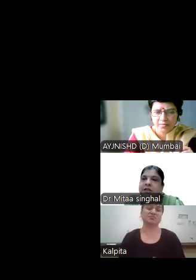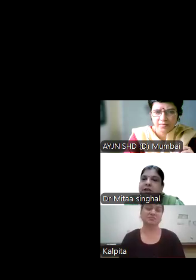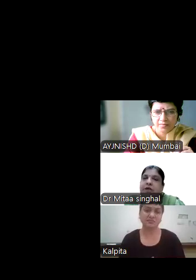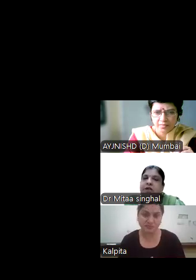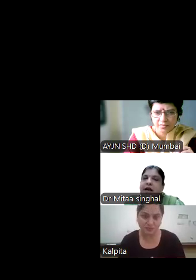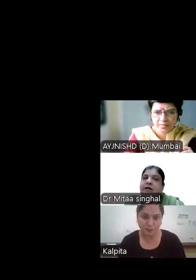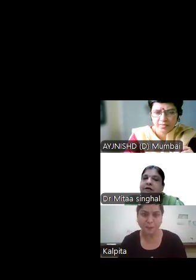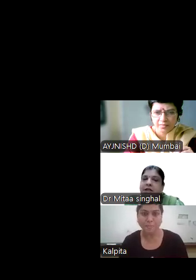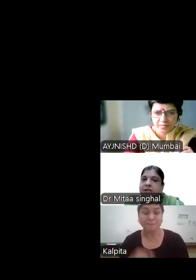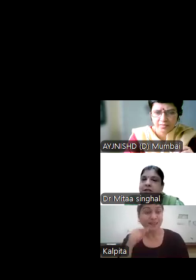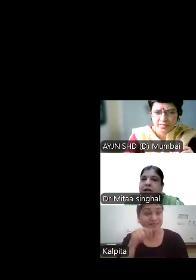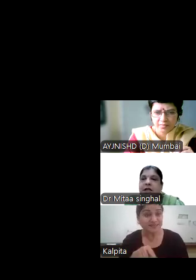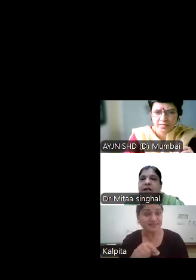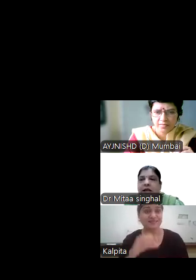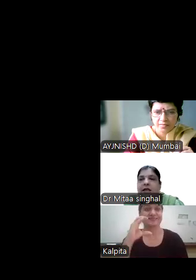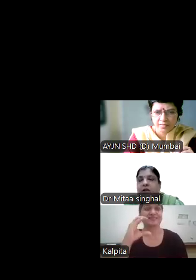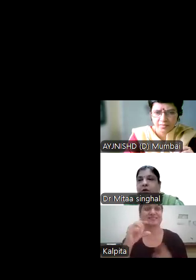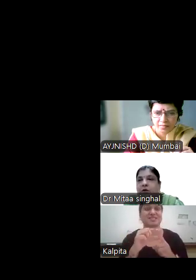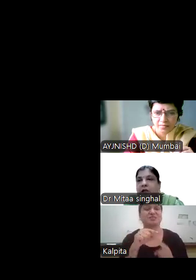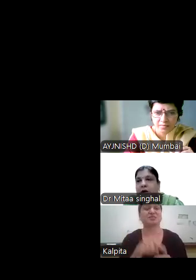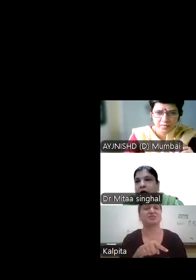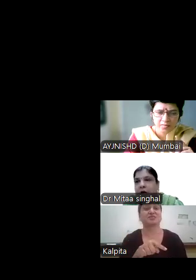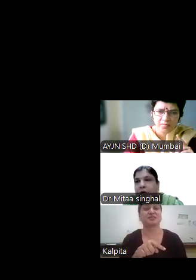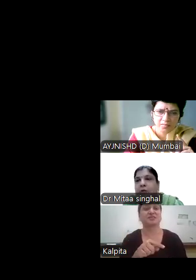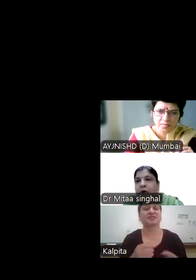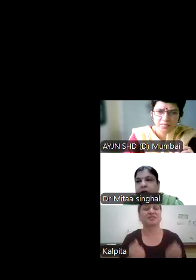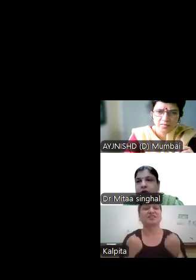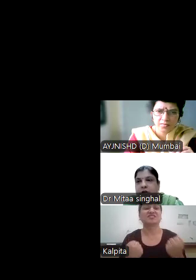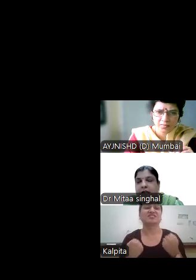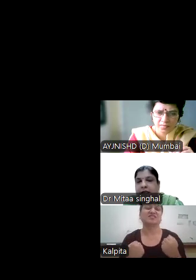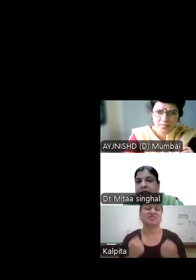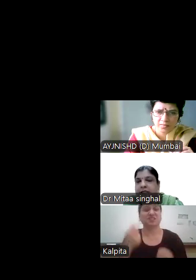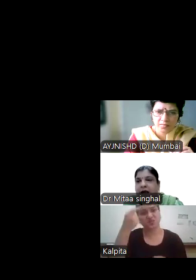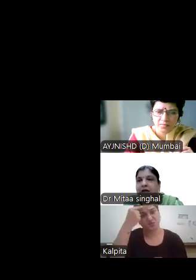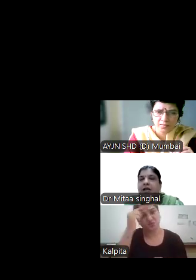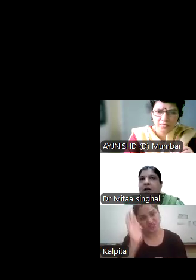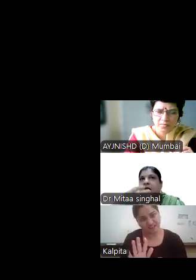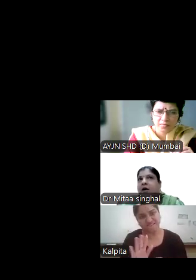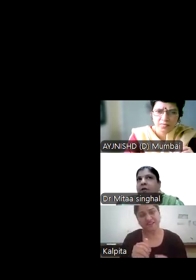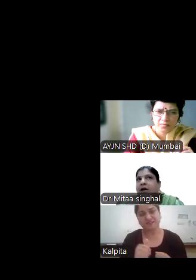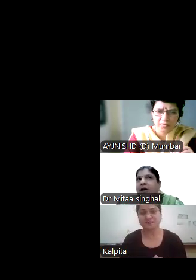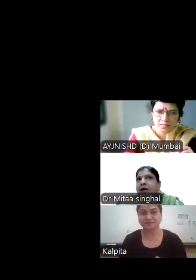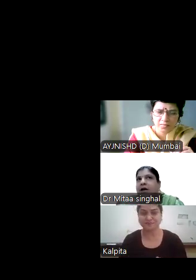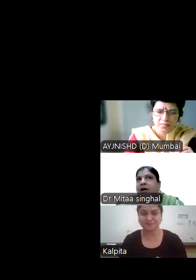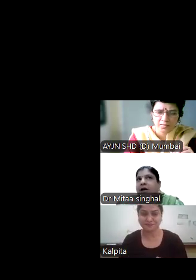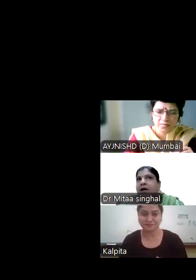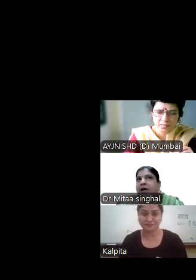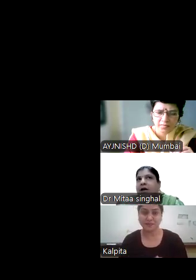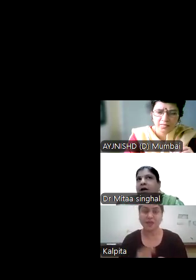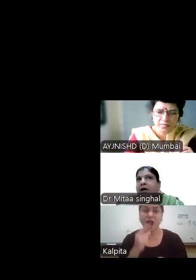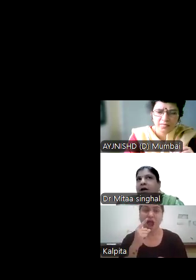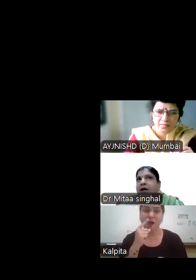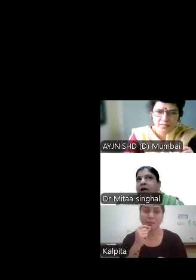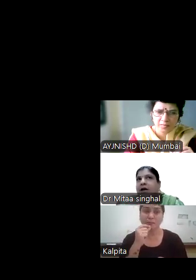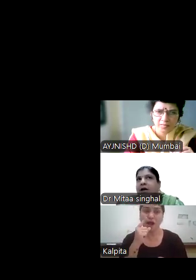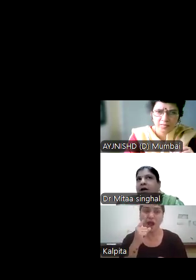challenges which a CP child faces. Then due to the oral motor issues, like he's having improper mouth closure. The